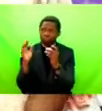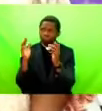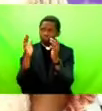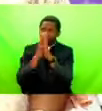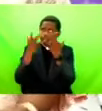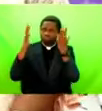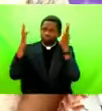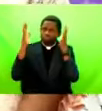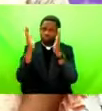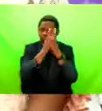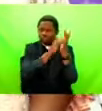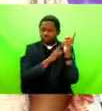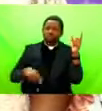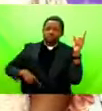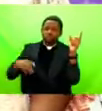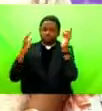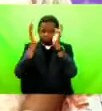please?